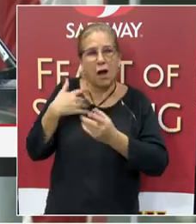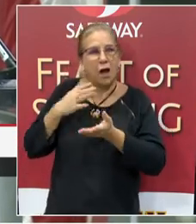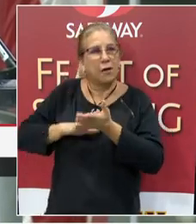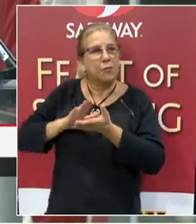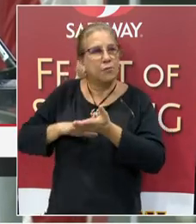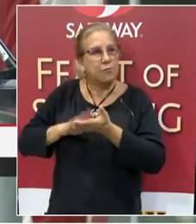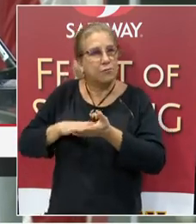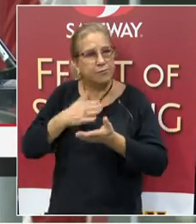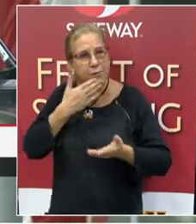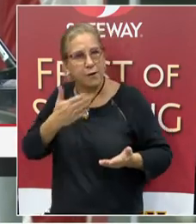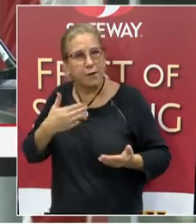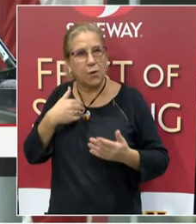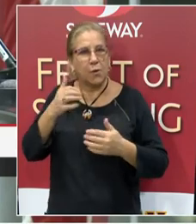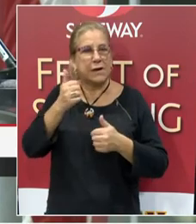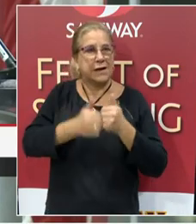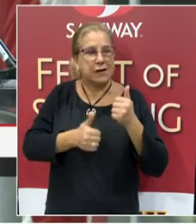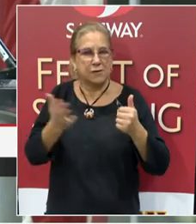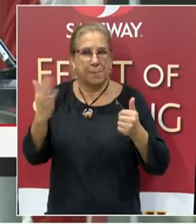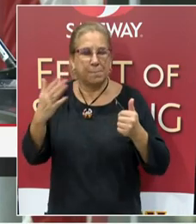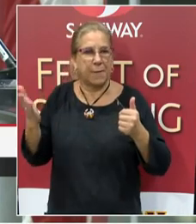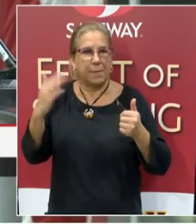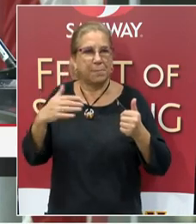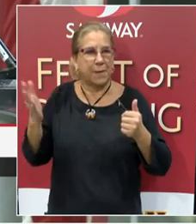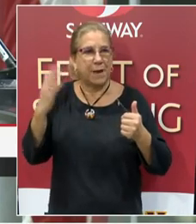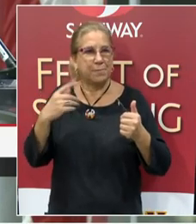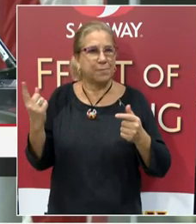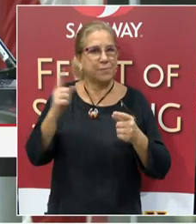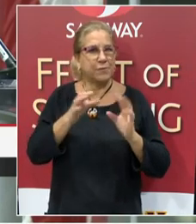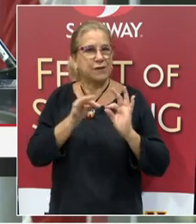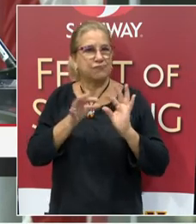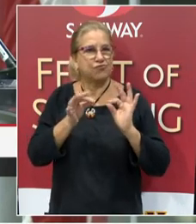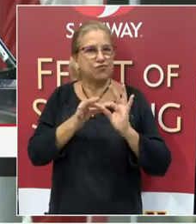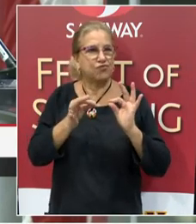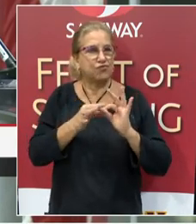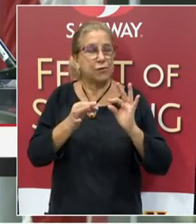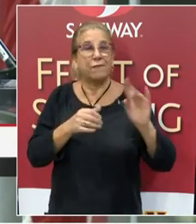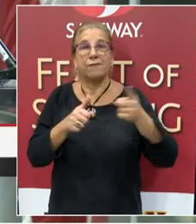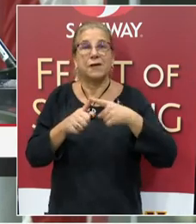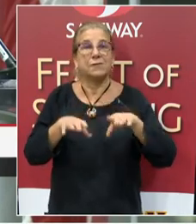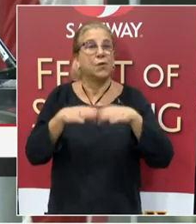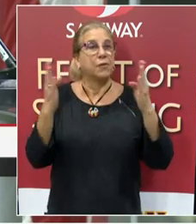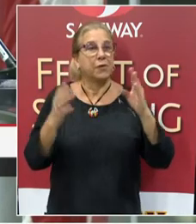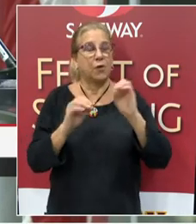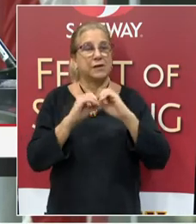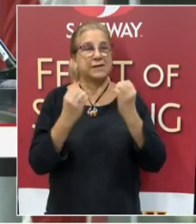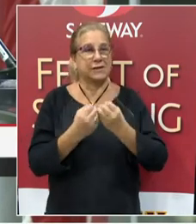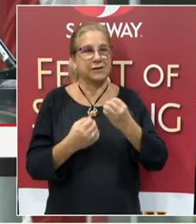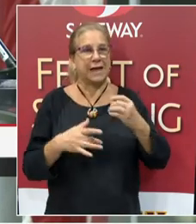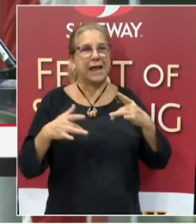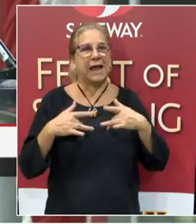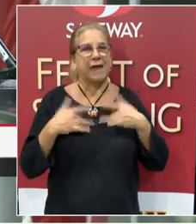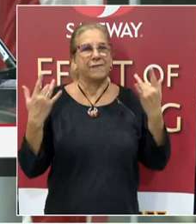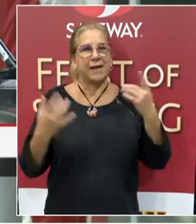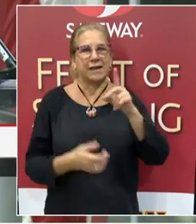few words. But I want to give a shout out to the following organizations: Events DC,